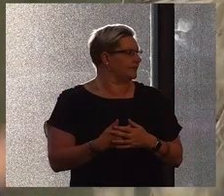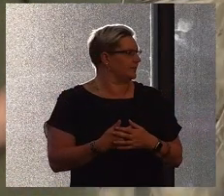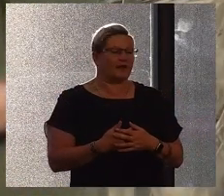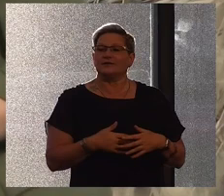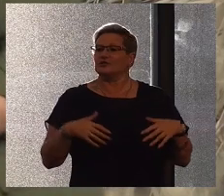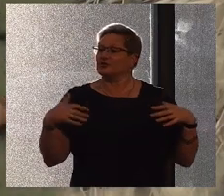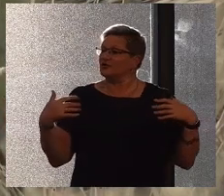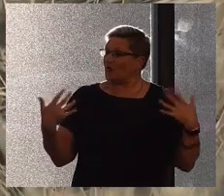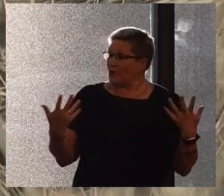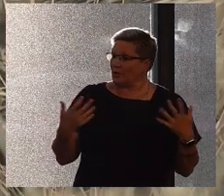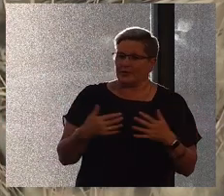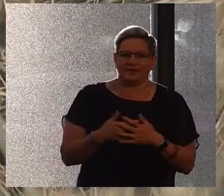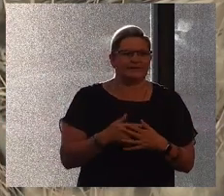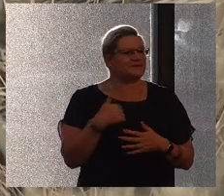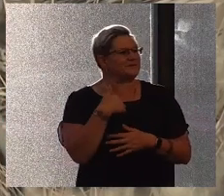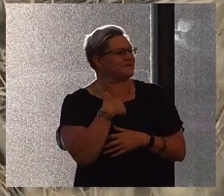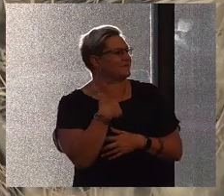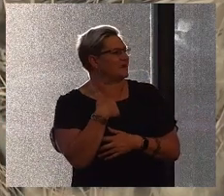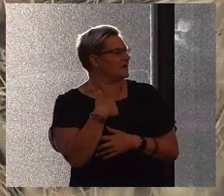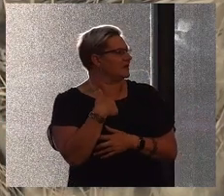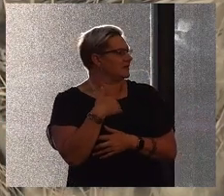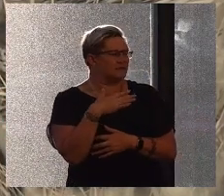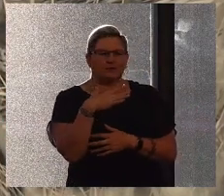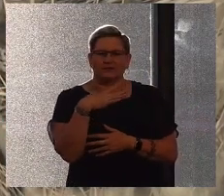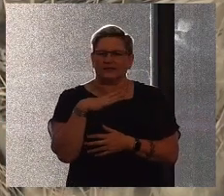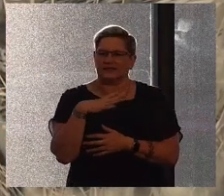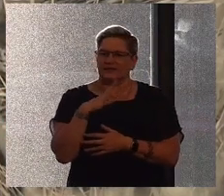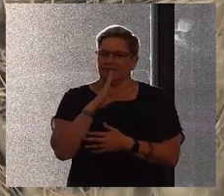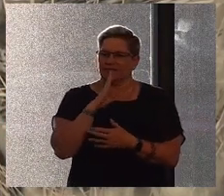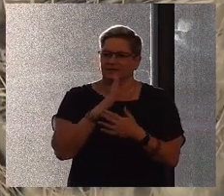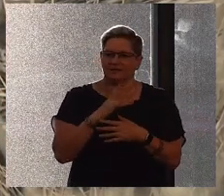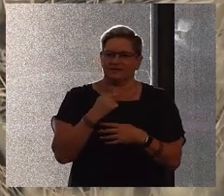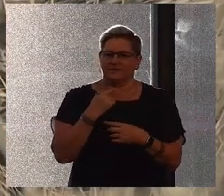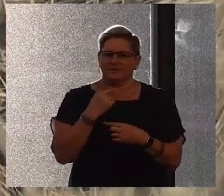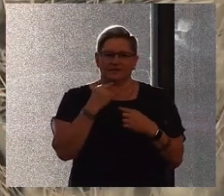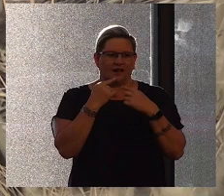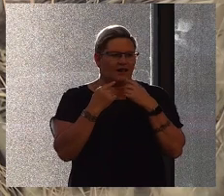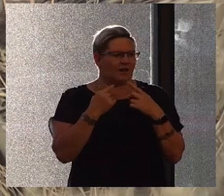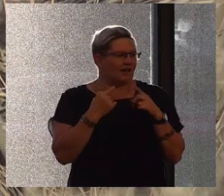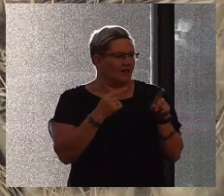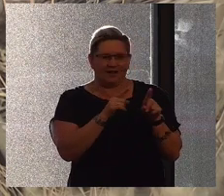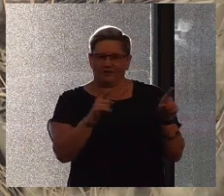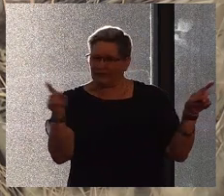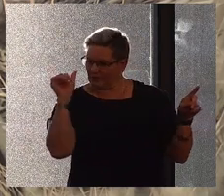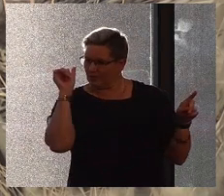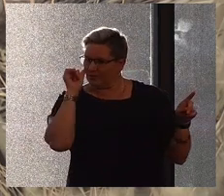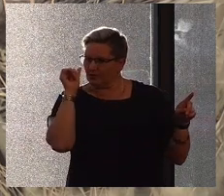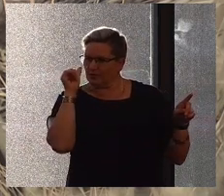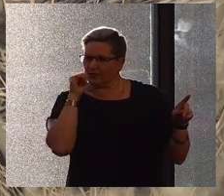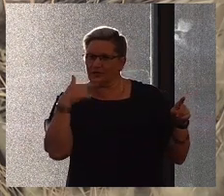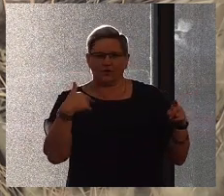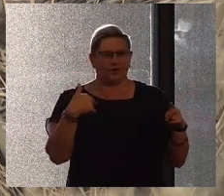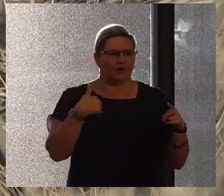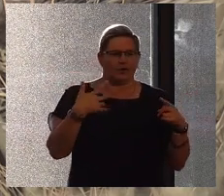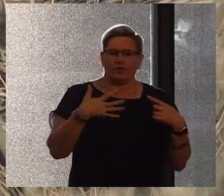So, I am guessing that we don't need to really tell anyone in this room how hard it can be sometimes to get the good